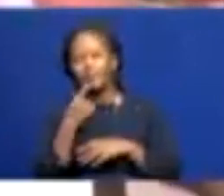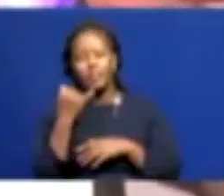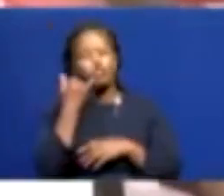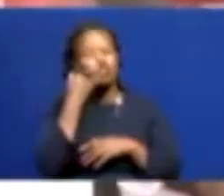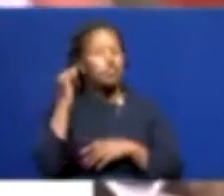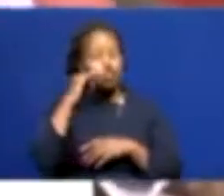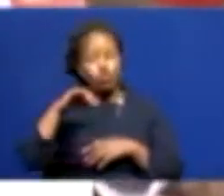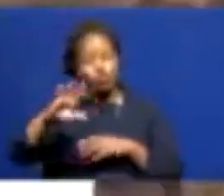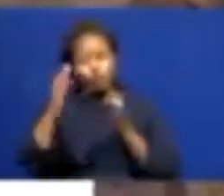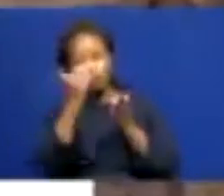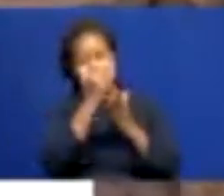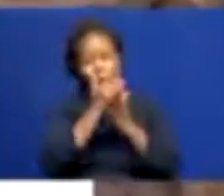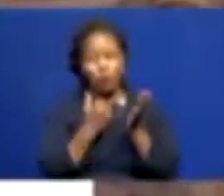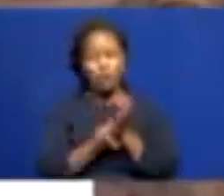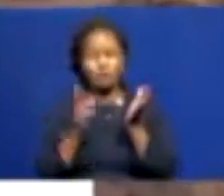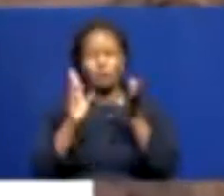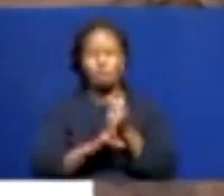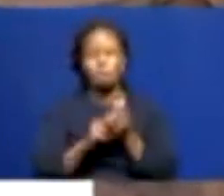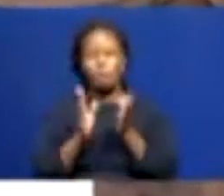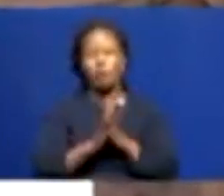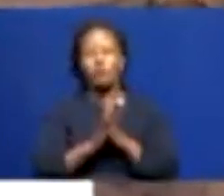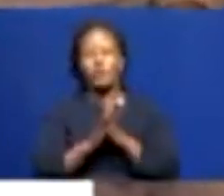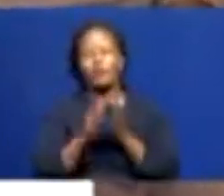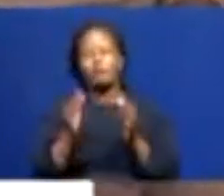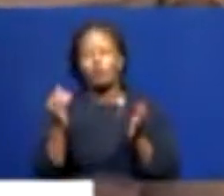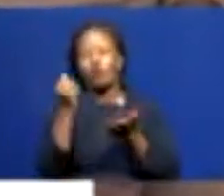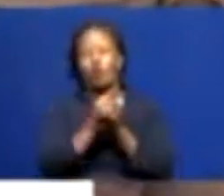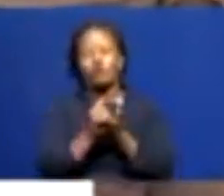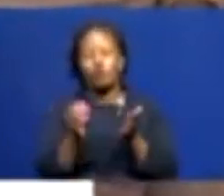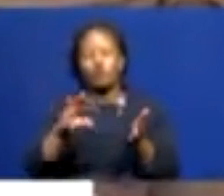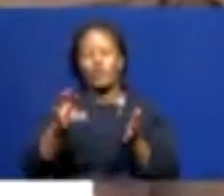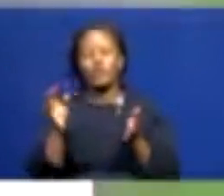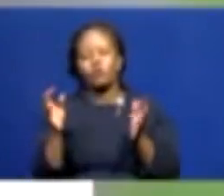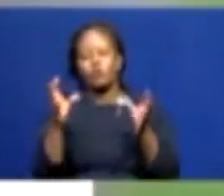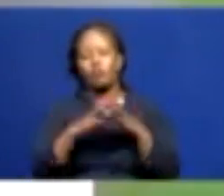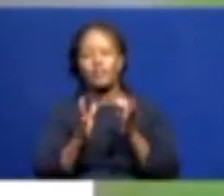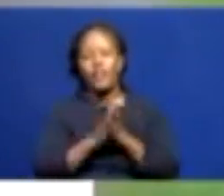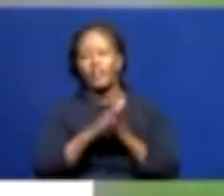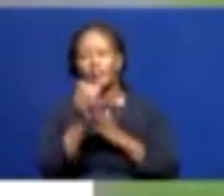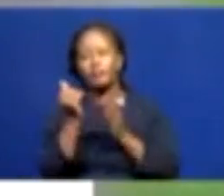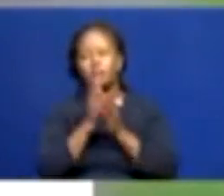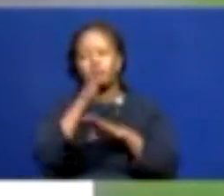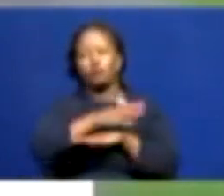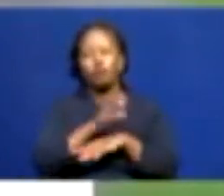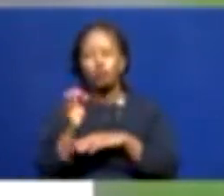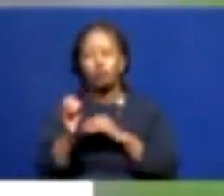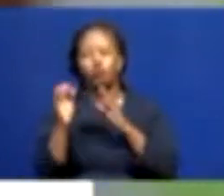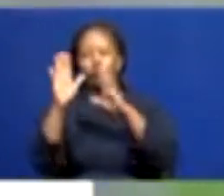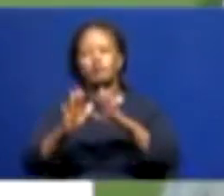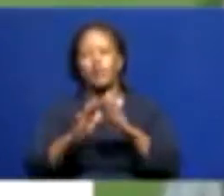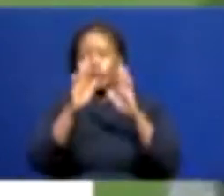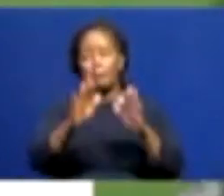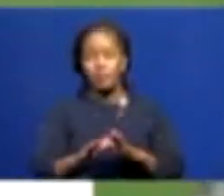County has been rolled out by the Office of the Governor's Spouse in collaboration with the Beyond Zero campaign. The same program will